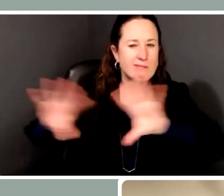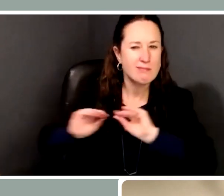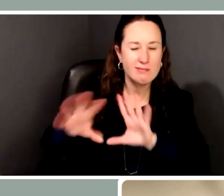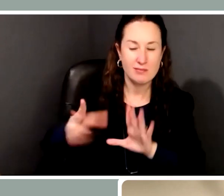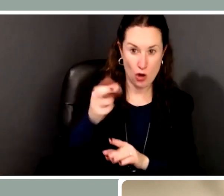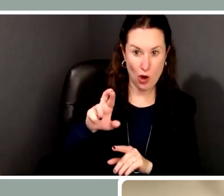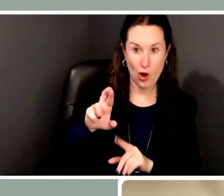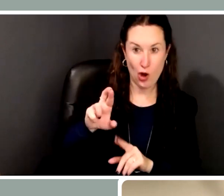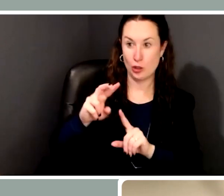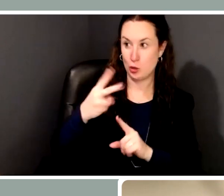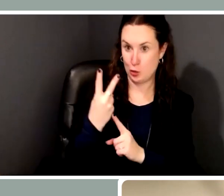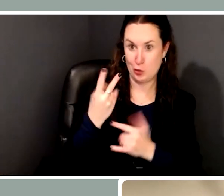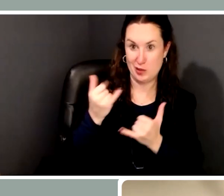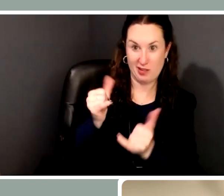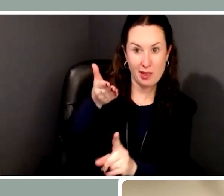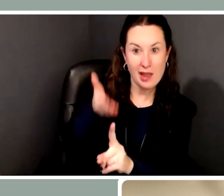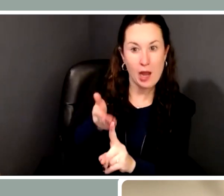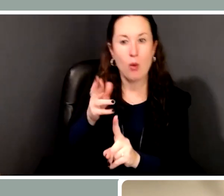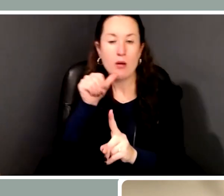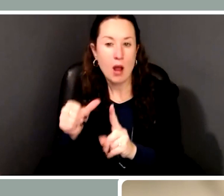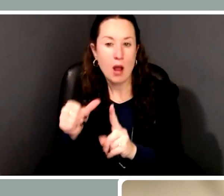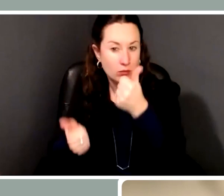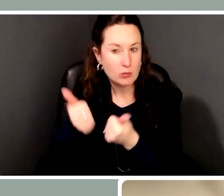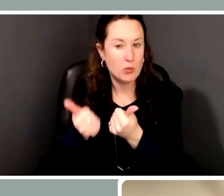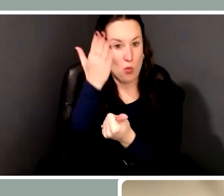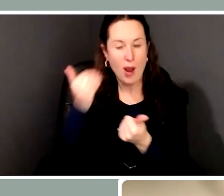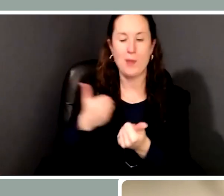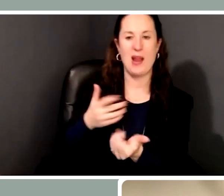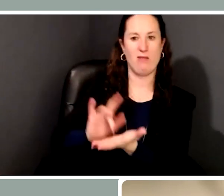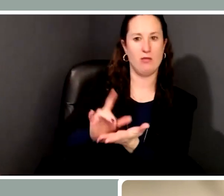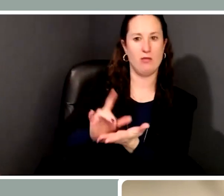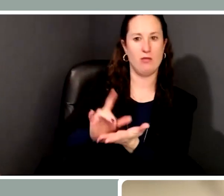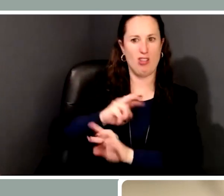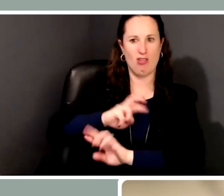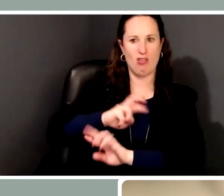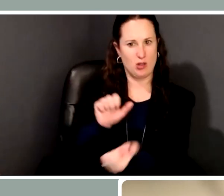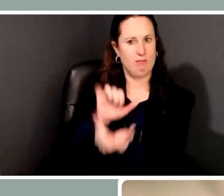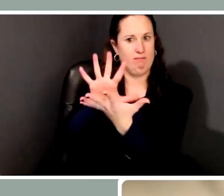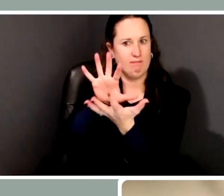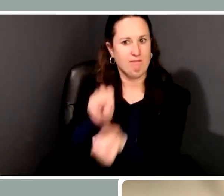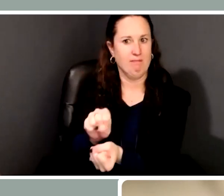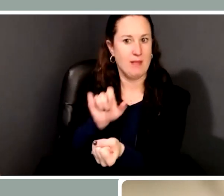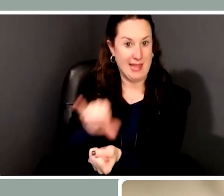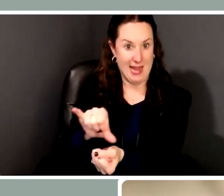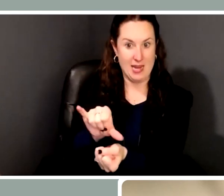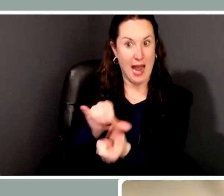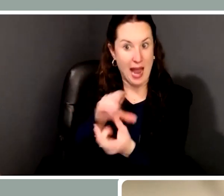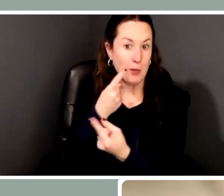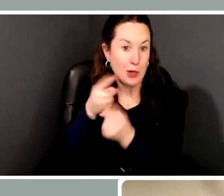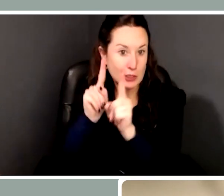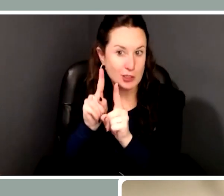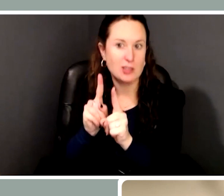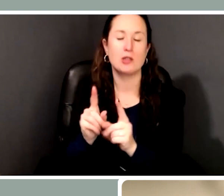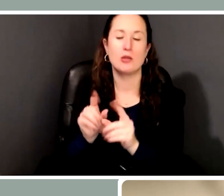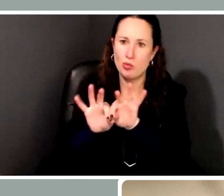at all present on this? Because now we have a drug that targets that, and that's effective for that. So that's why we need to know that. So we've divided